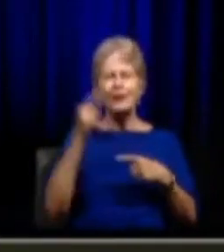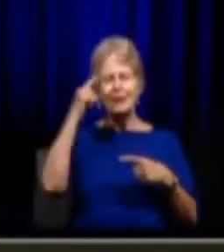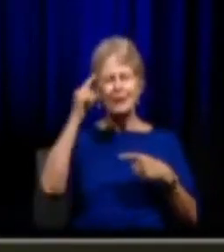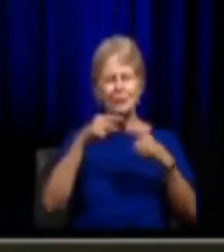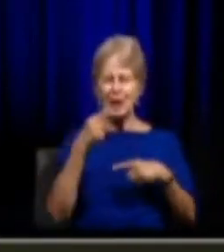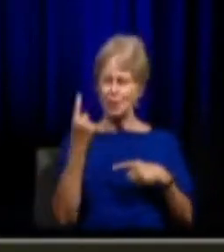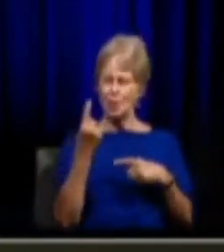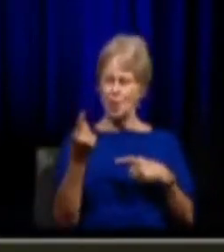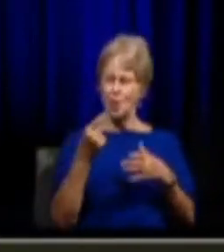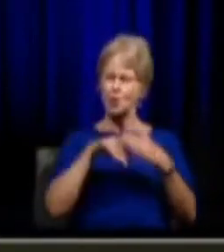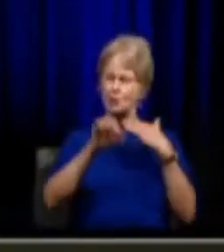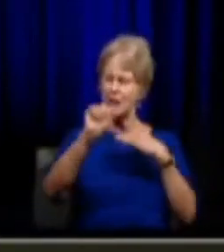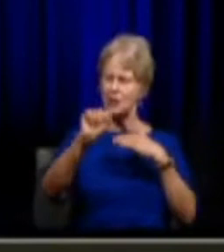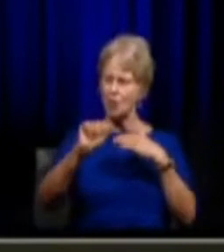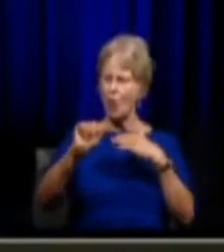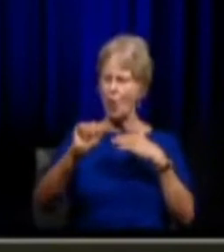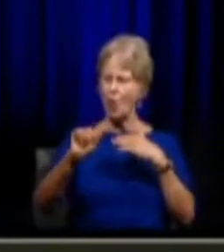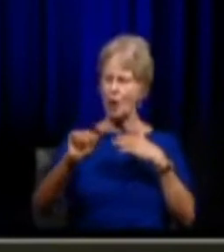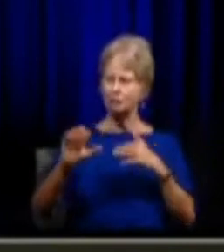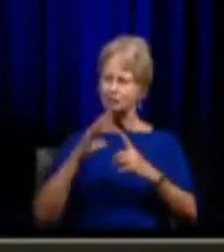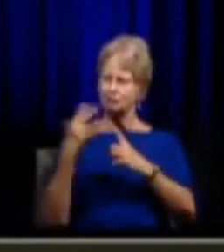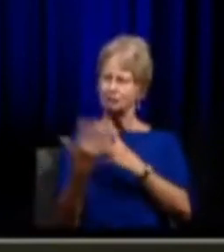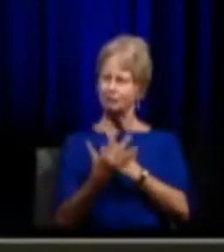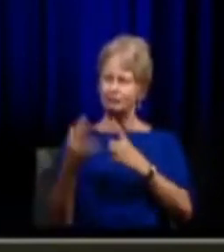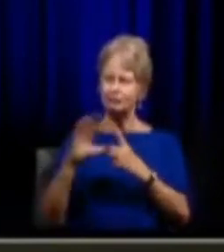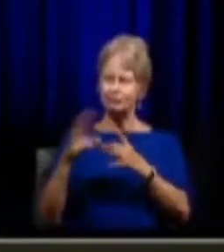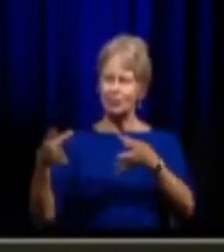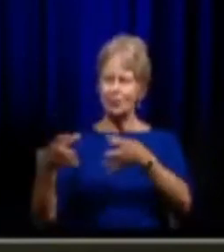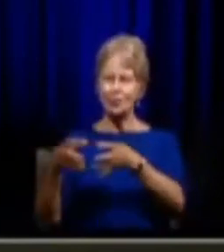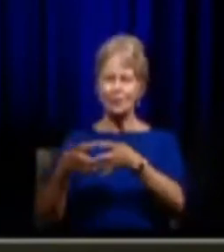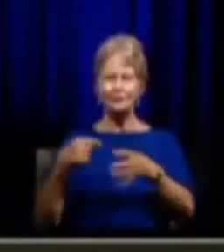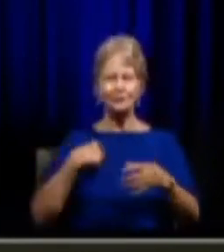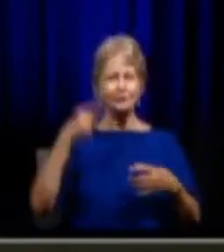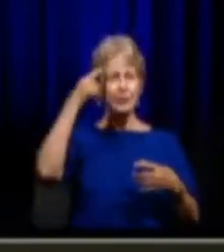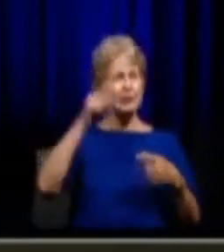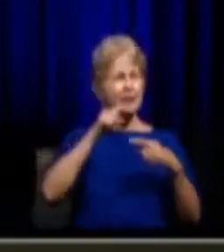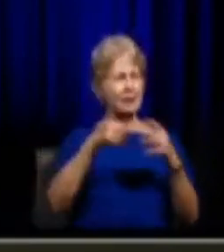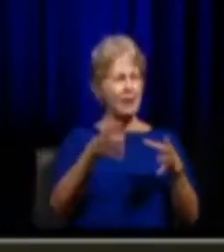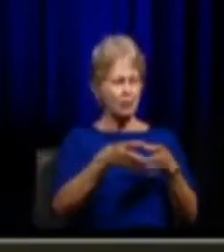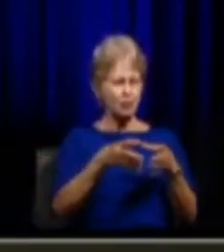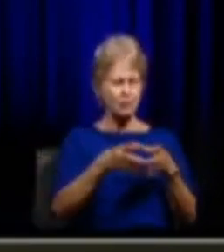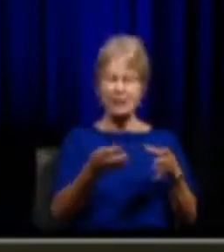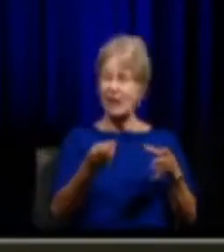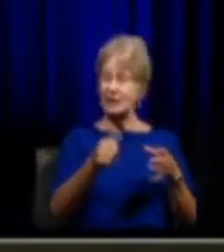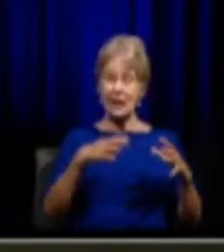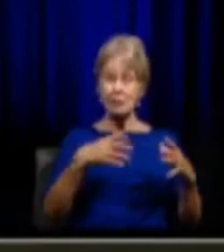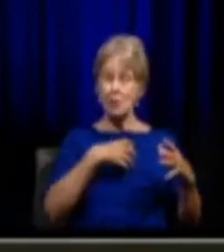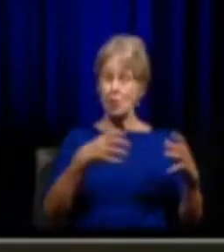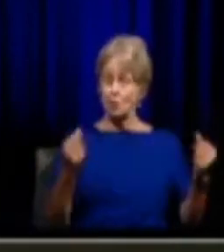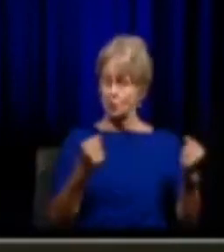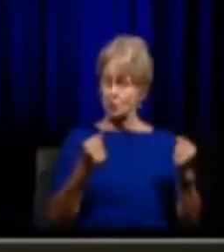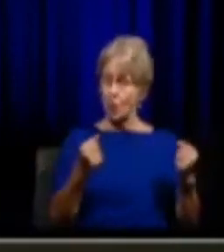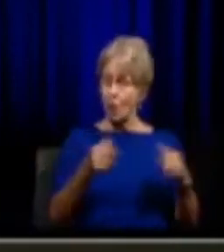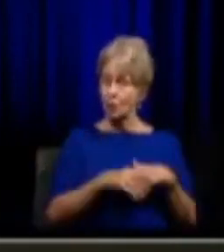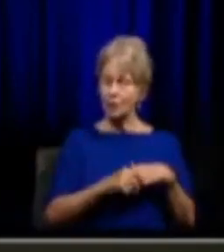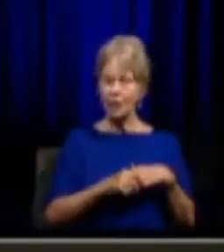in your circle. I've already been doing some thinking. You know, I've got some, you know, some groups that are stronger than others in my 3, 12, 72.